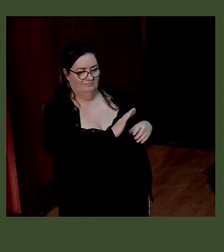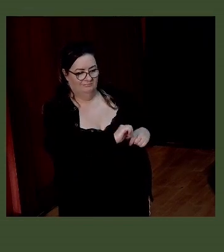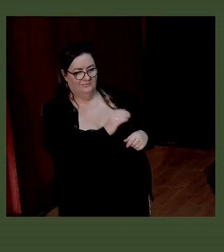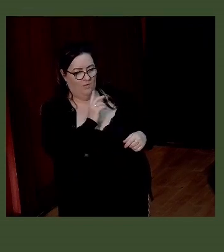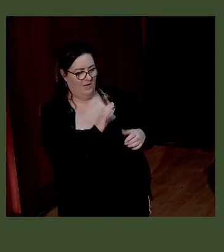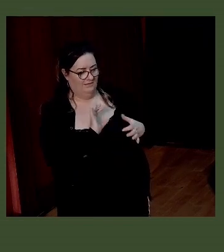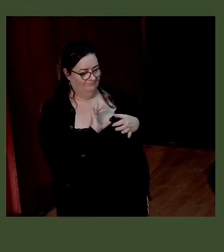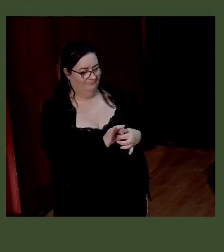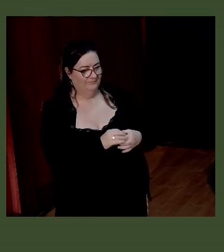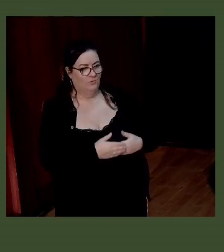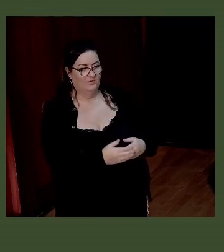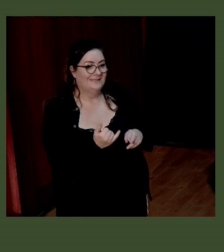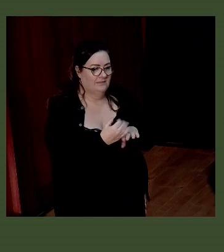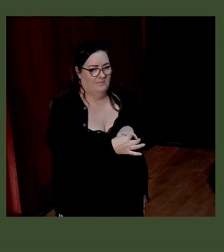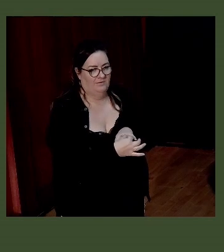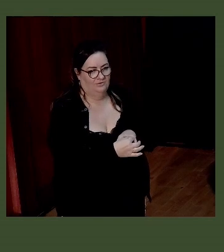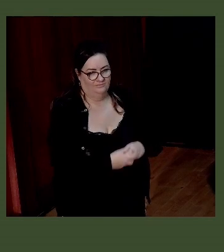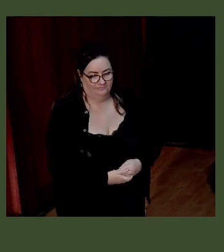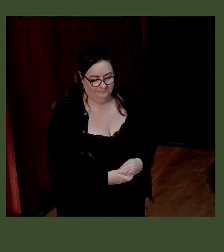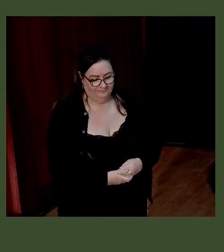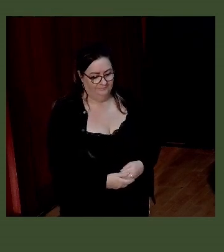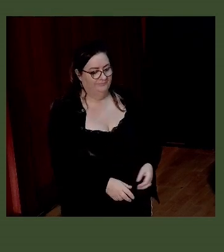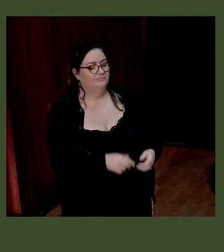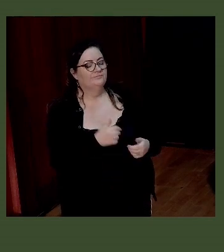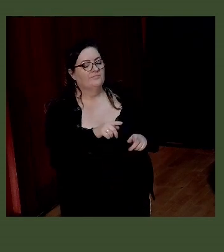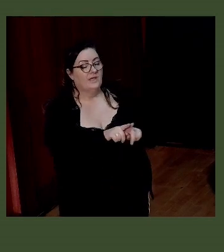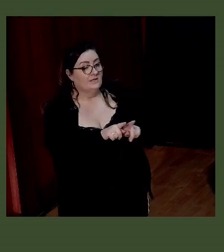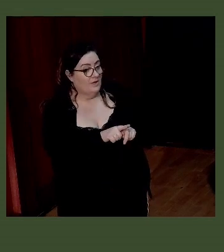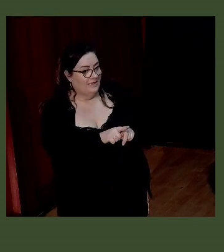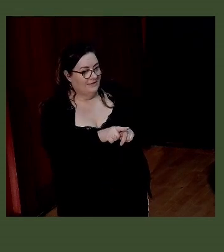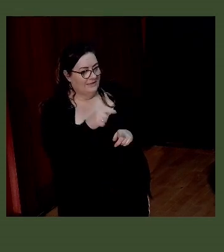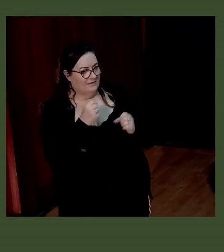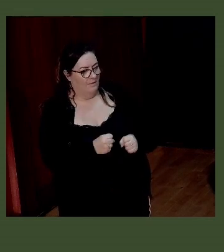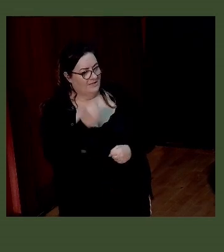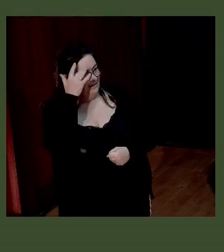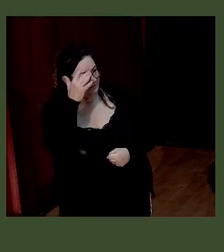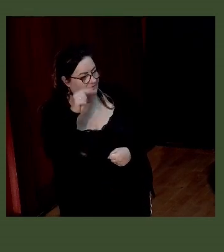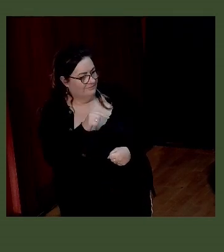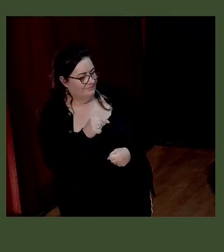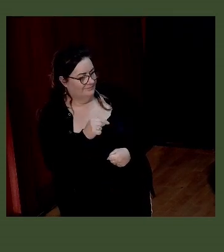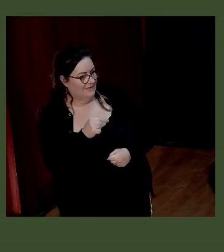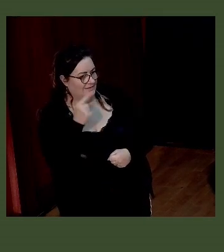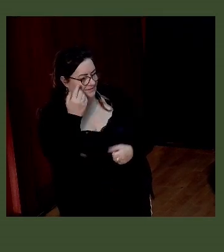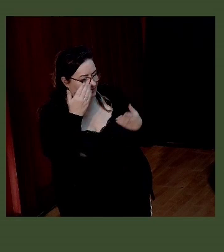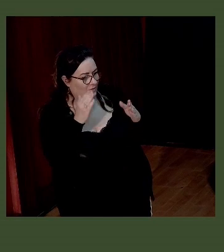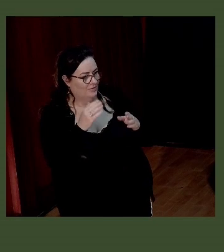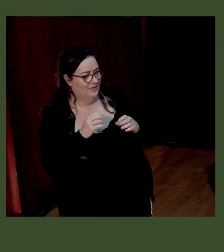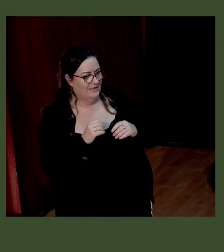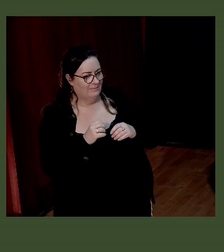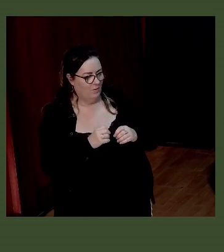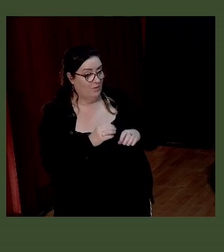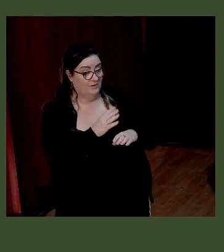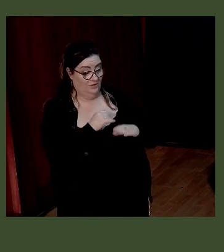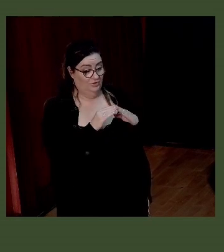related to motherhood within marriage. Thirdly, the dominance of the ideology of domesticity is reflected in the growing influence